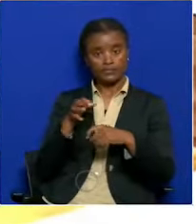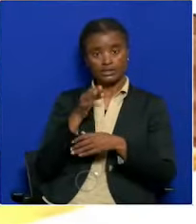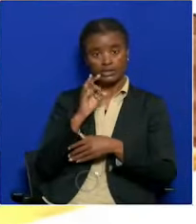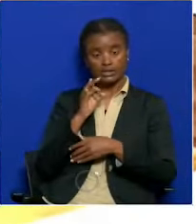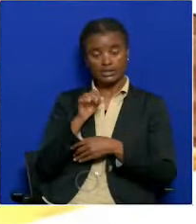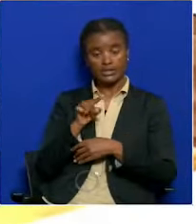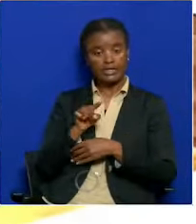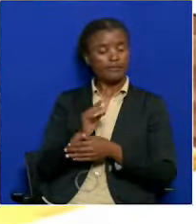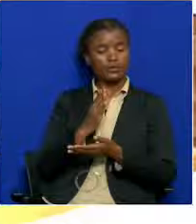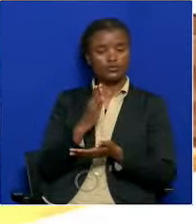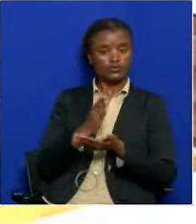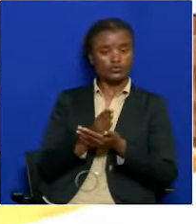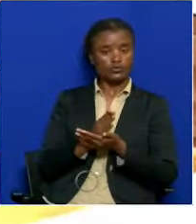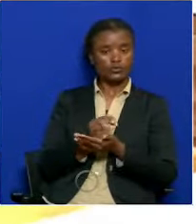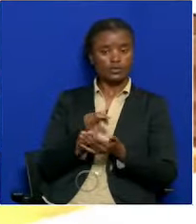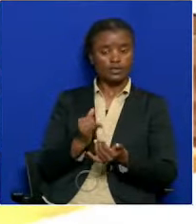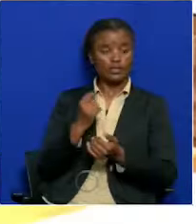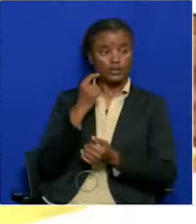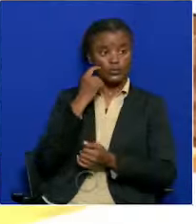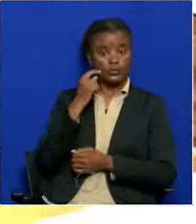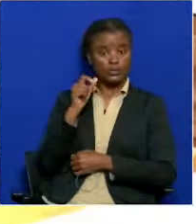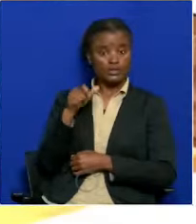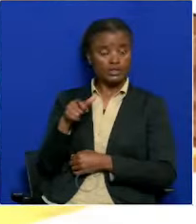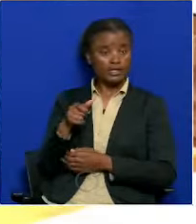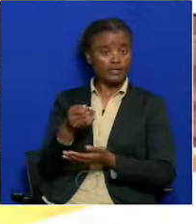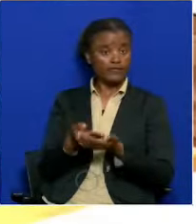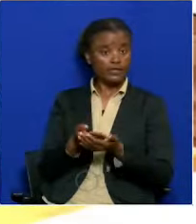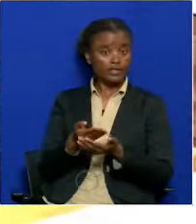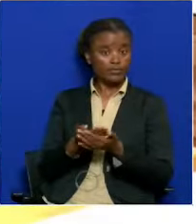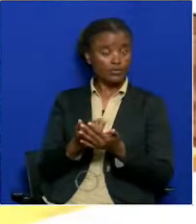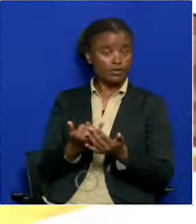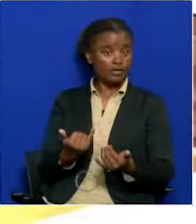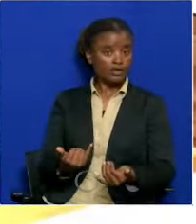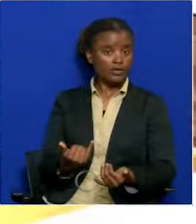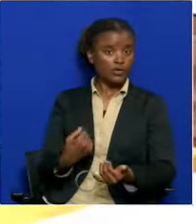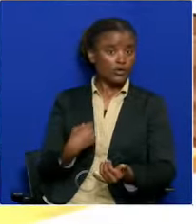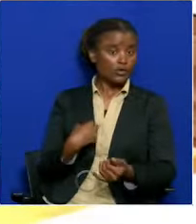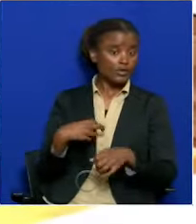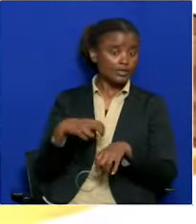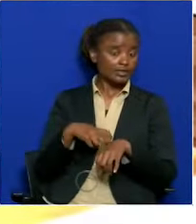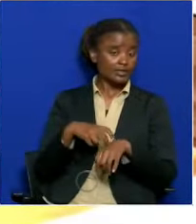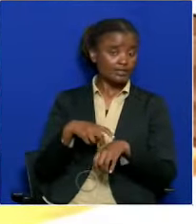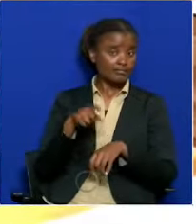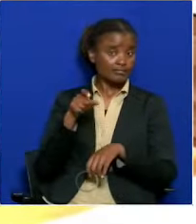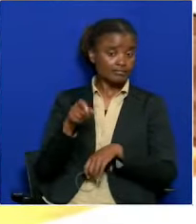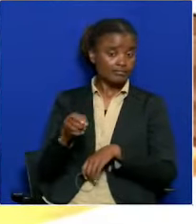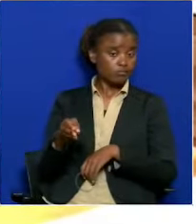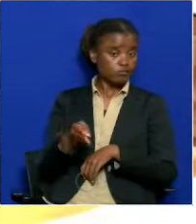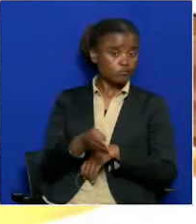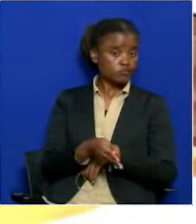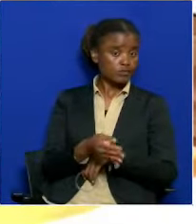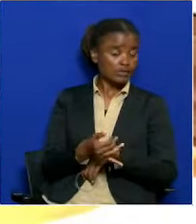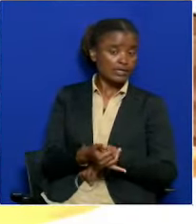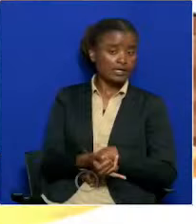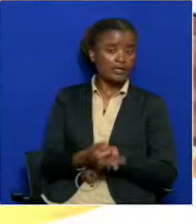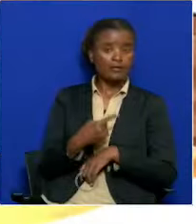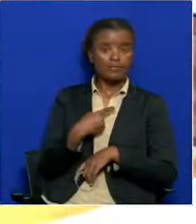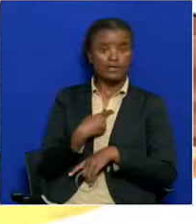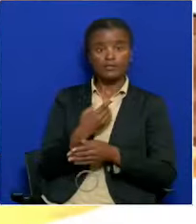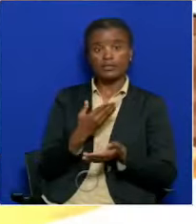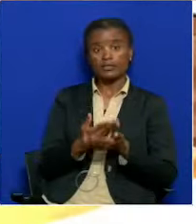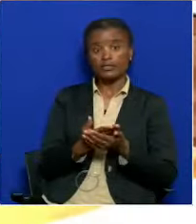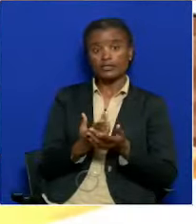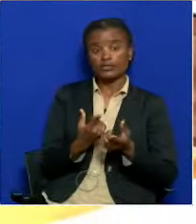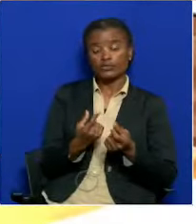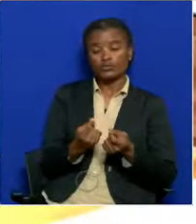is available at this point. I'm not sure the witness needs to be available at this point. If we can simply excuse the witness to a date to be